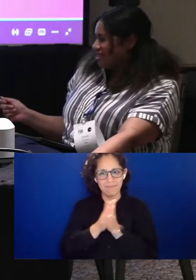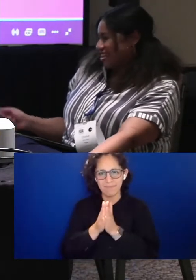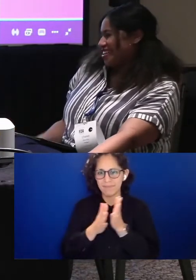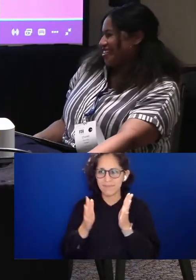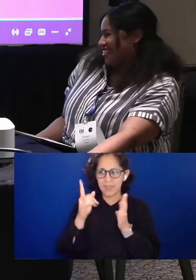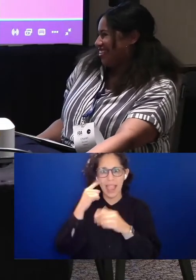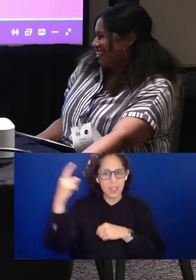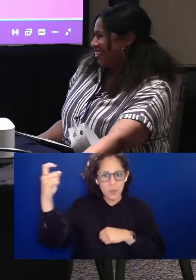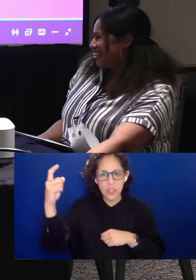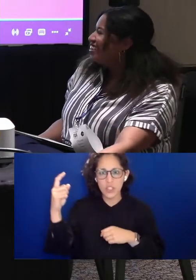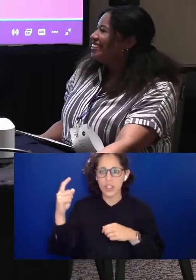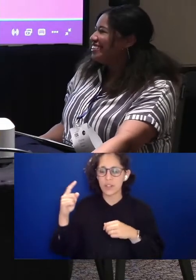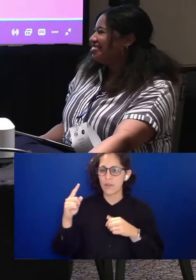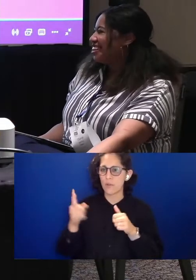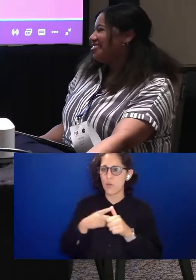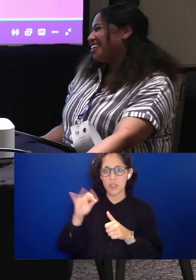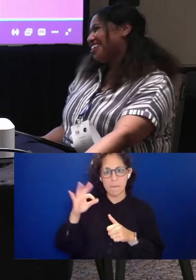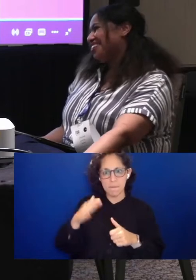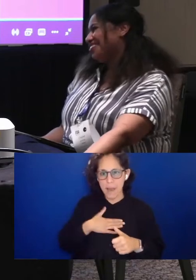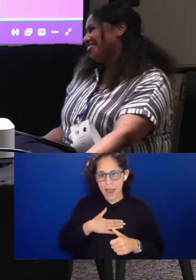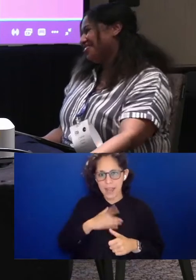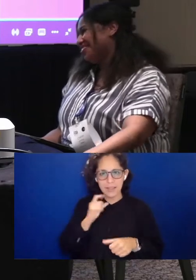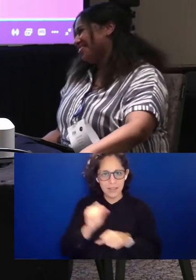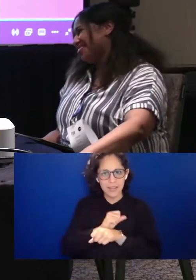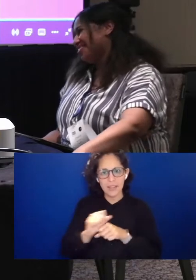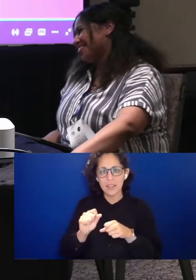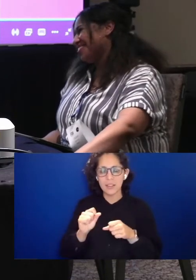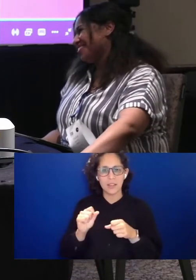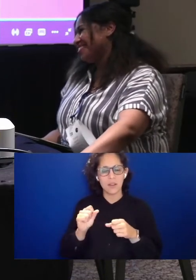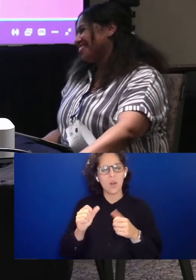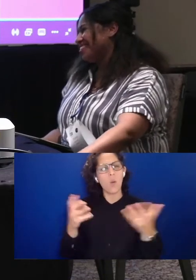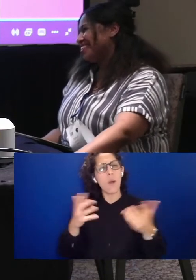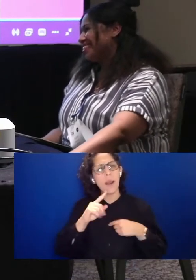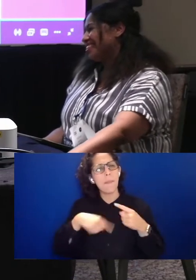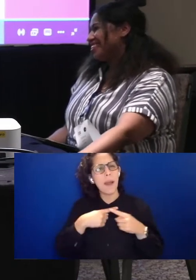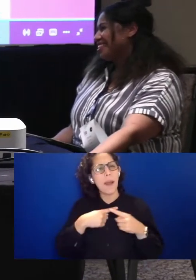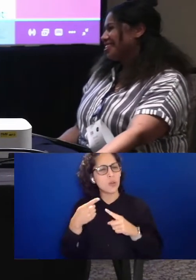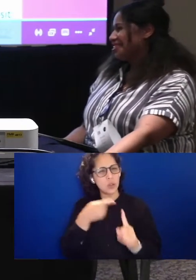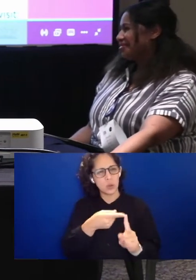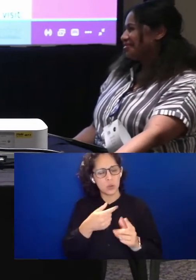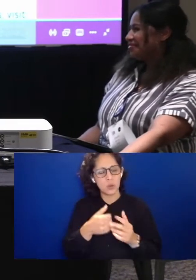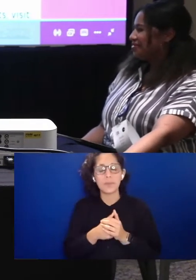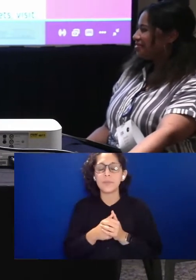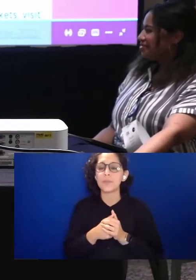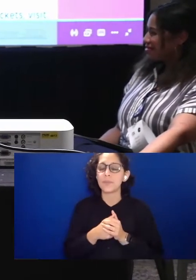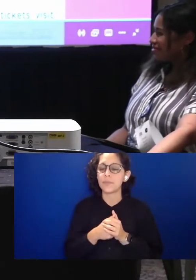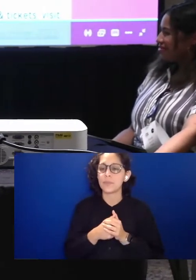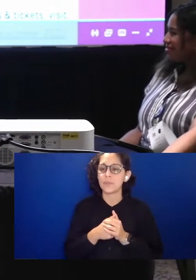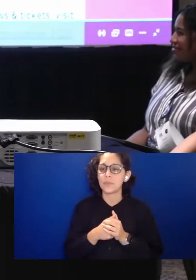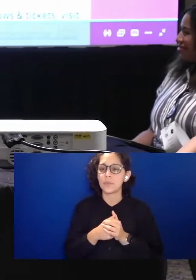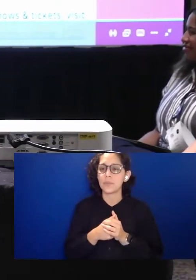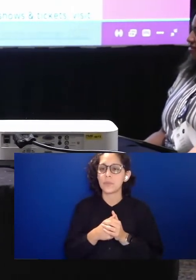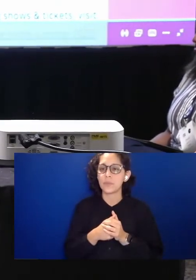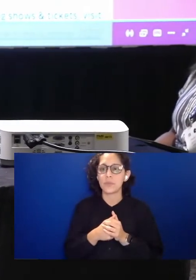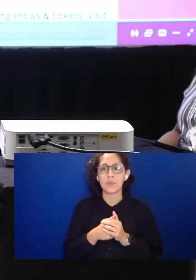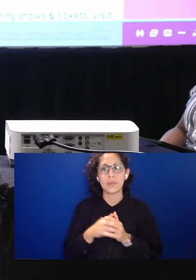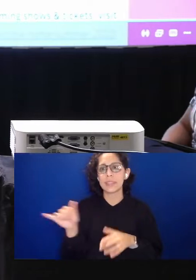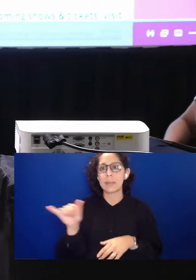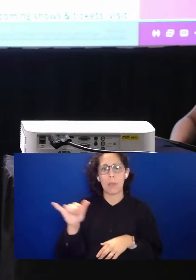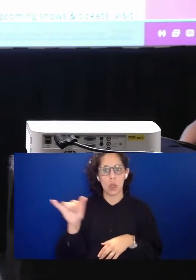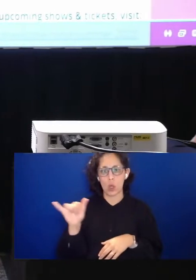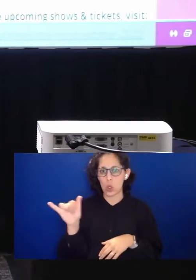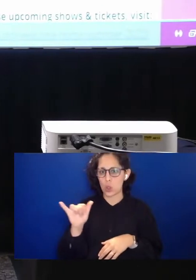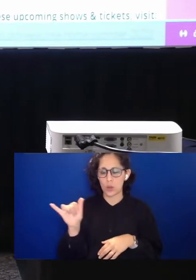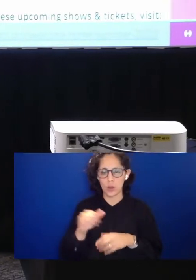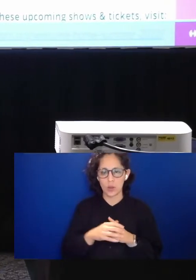in line with her ticket. Liam, what about you? I mean, so much similarity, I feel like, in like